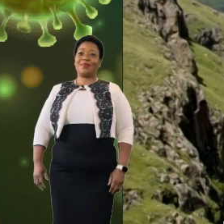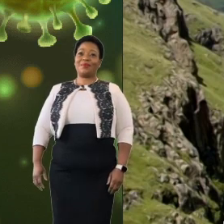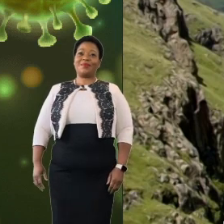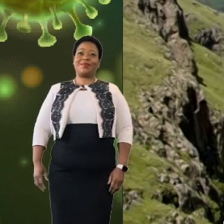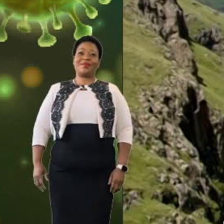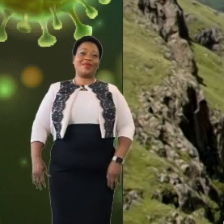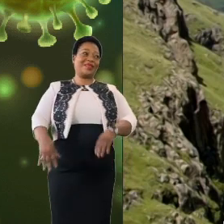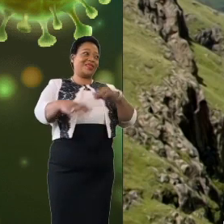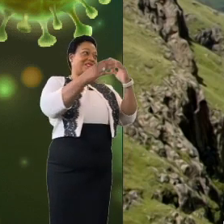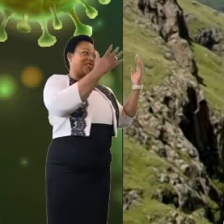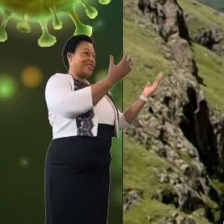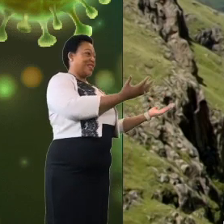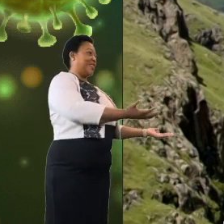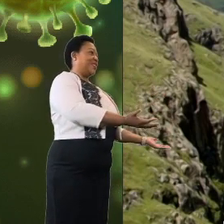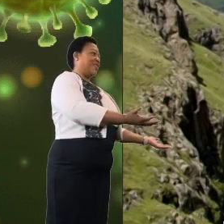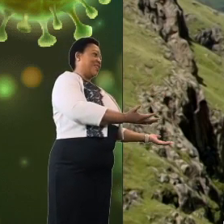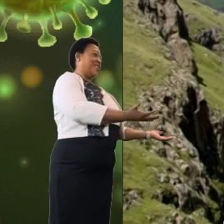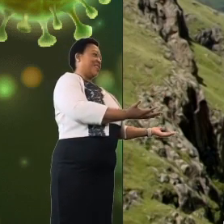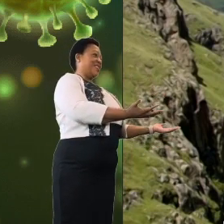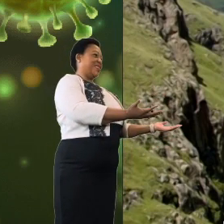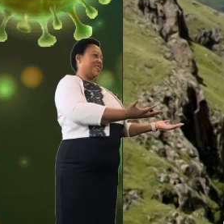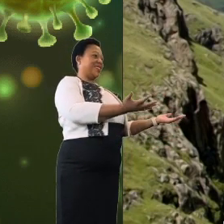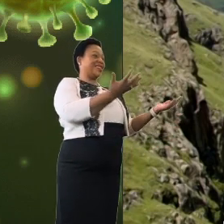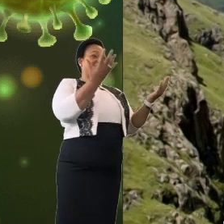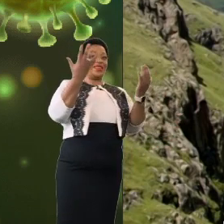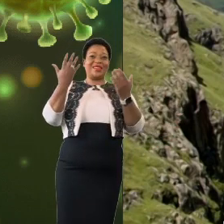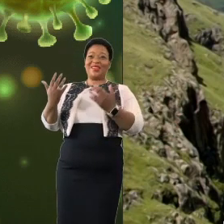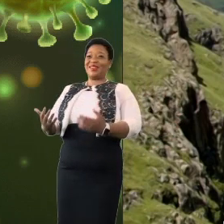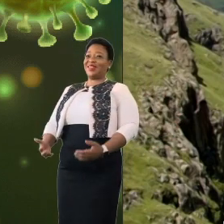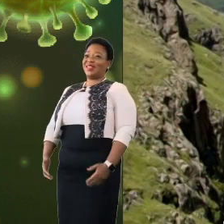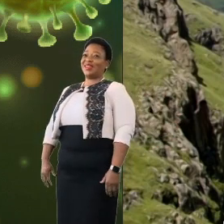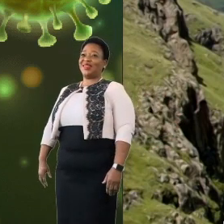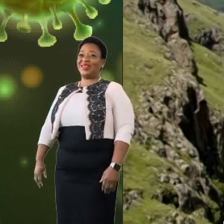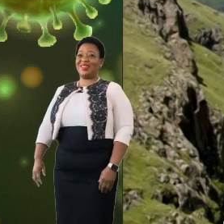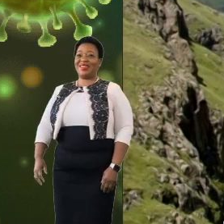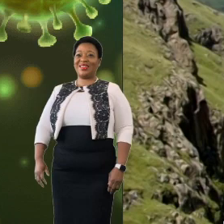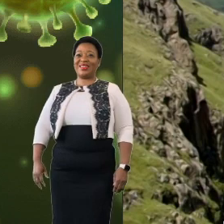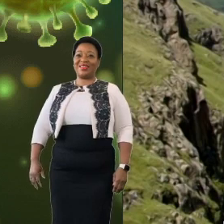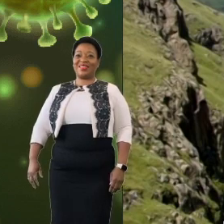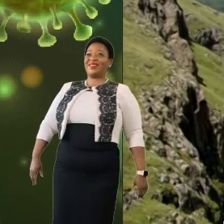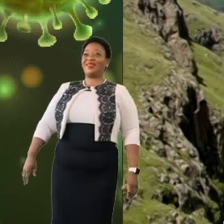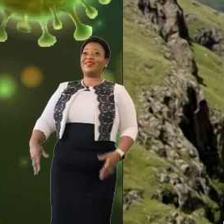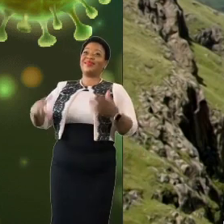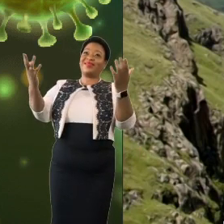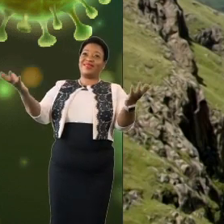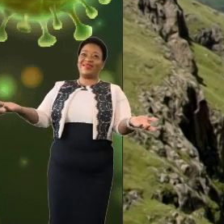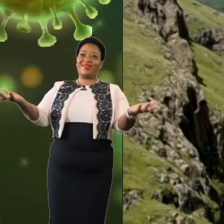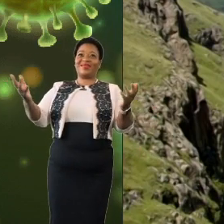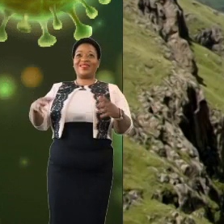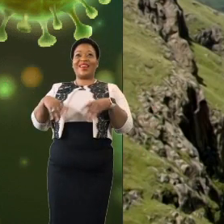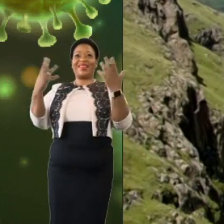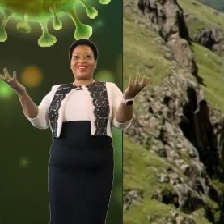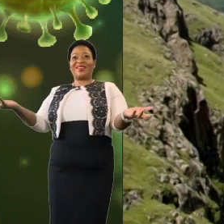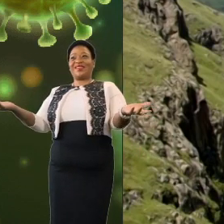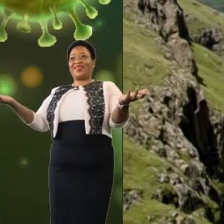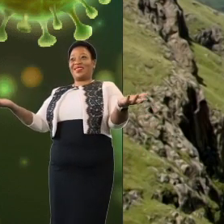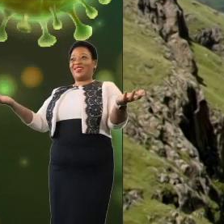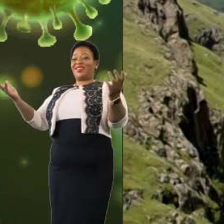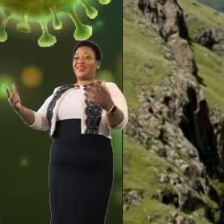remark from your side, because I think it's time to stop talking and we need to get back to